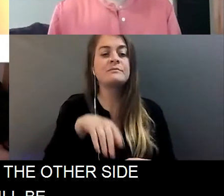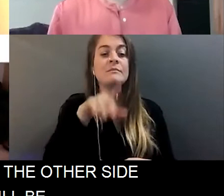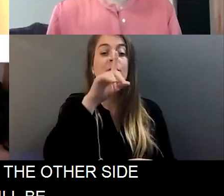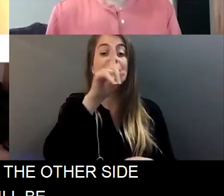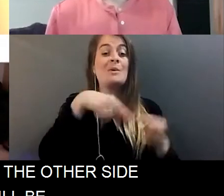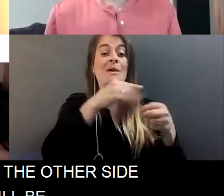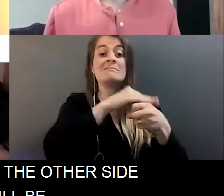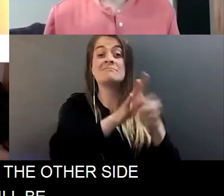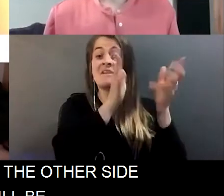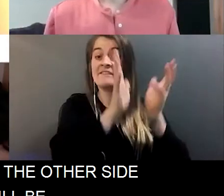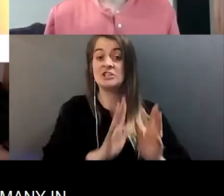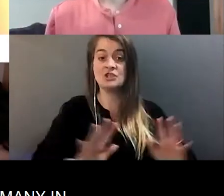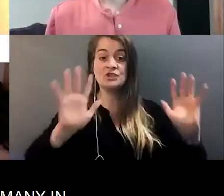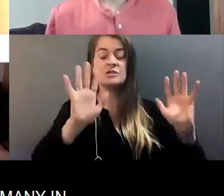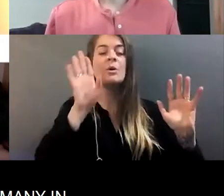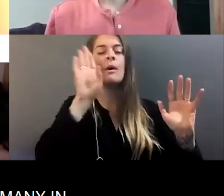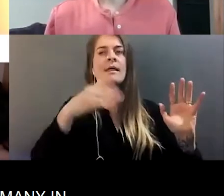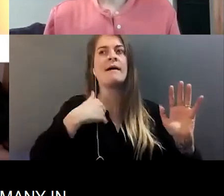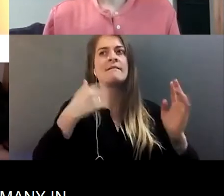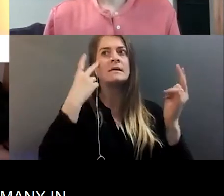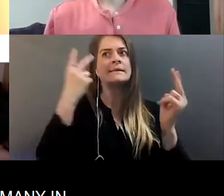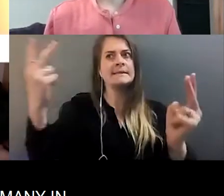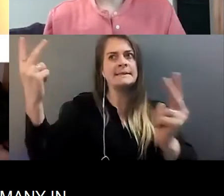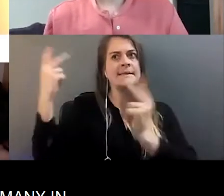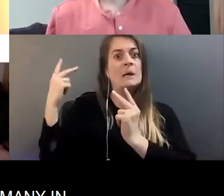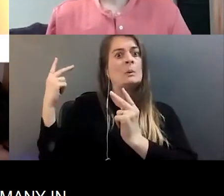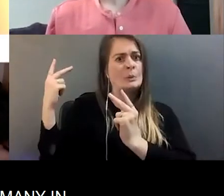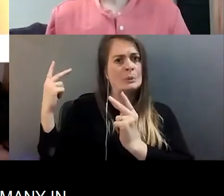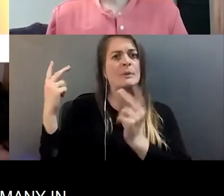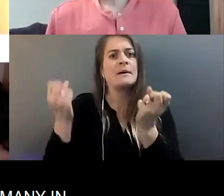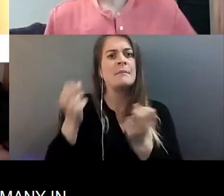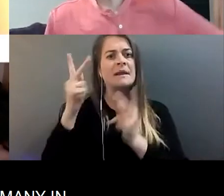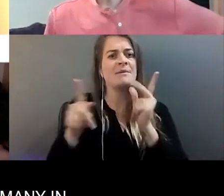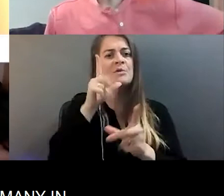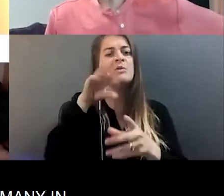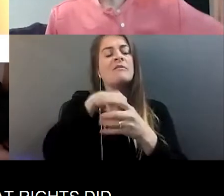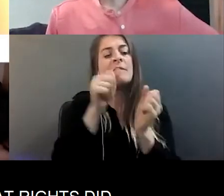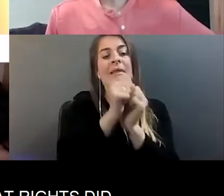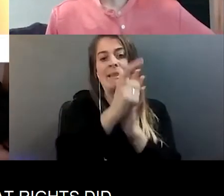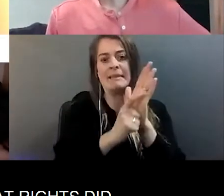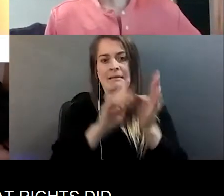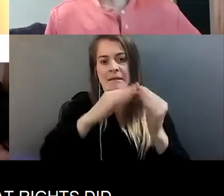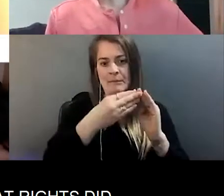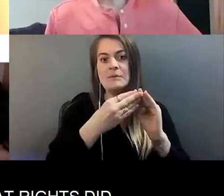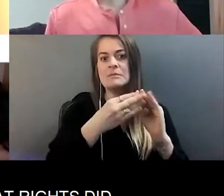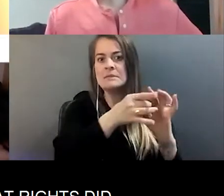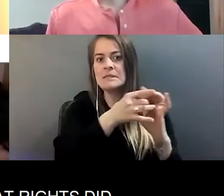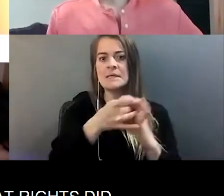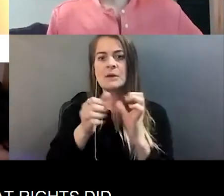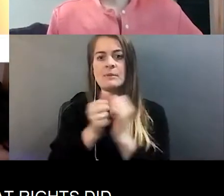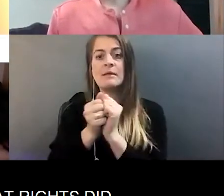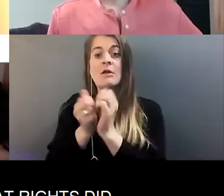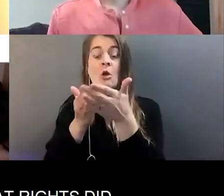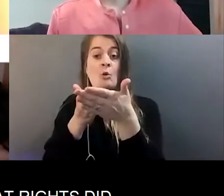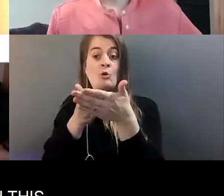pandemic, there's going to be a looking back probably by many in the legal community around what rights did